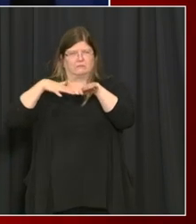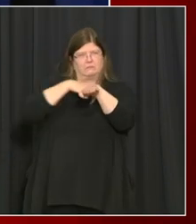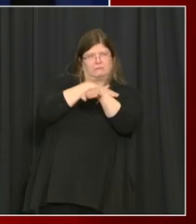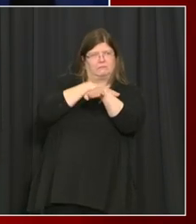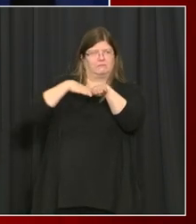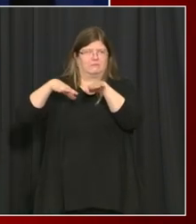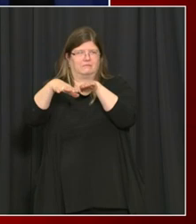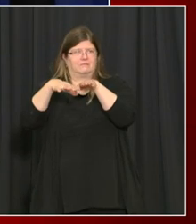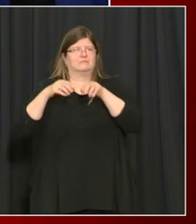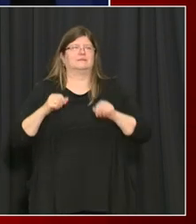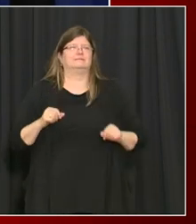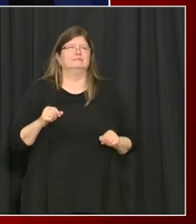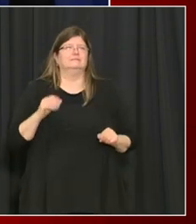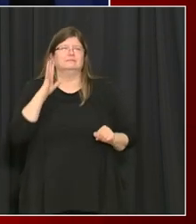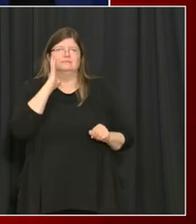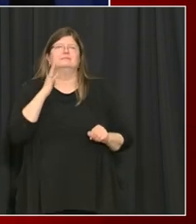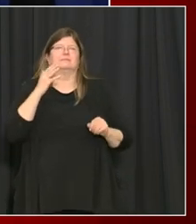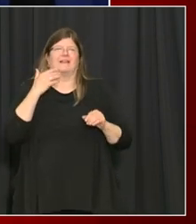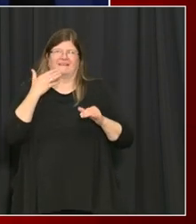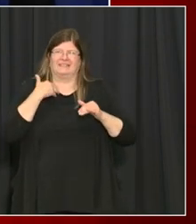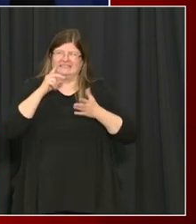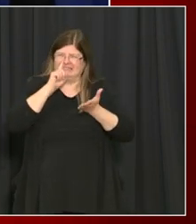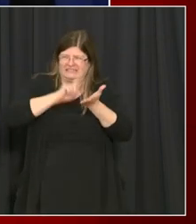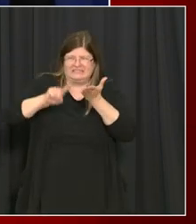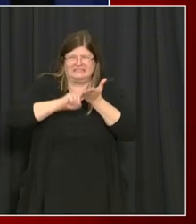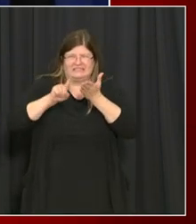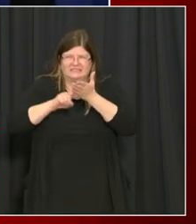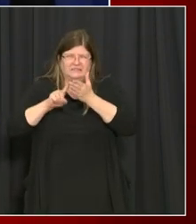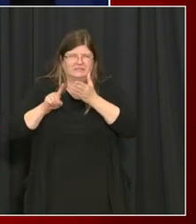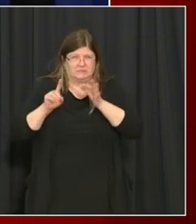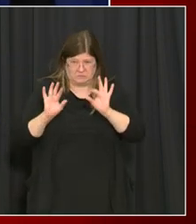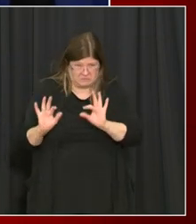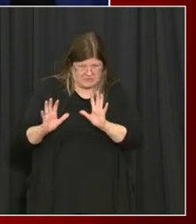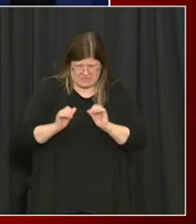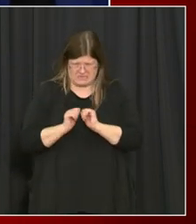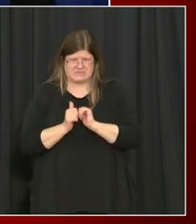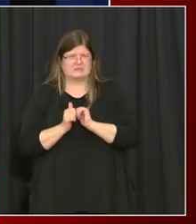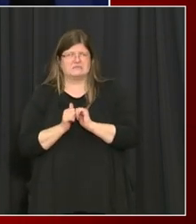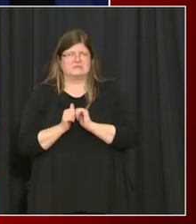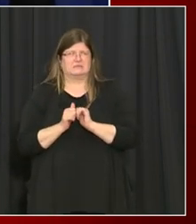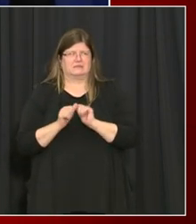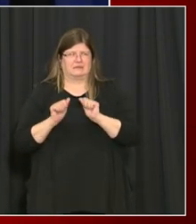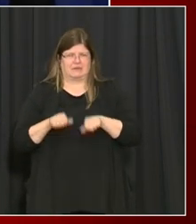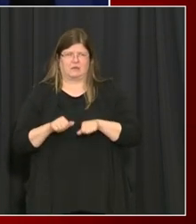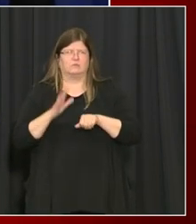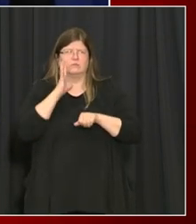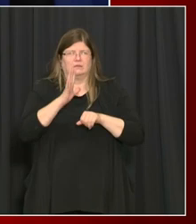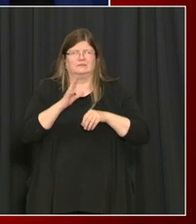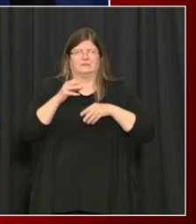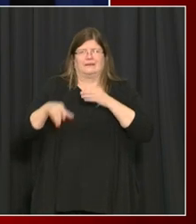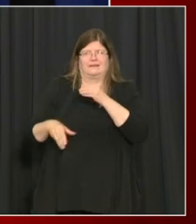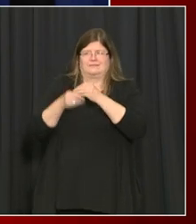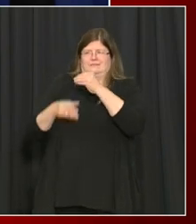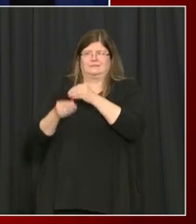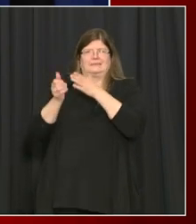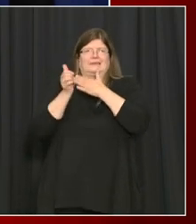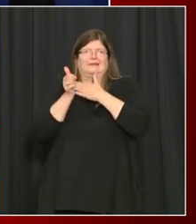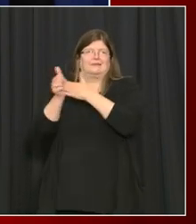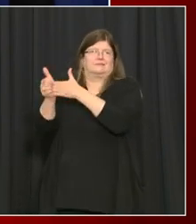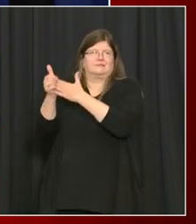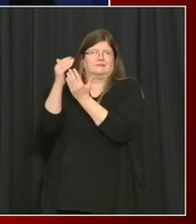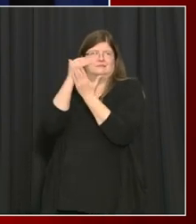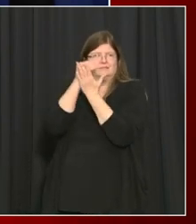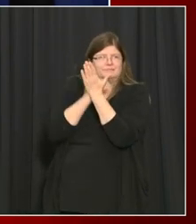of them will have an inspection to determine how to use their space and be given guidance on how to use their space. But it is our intention to